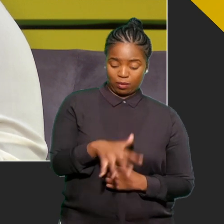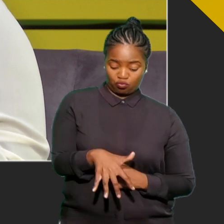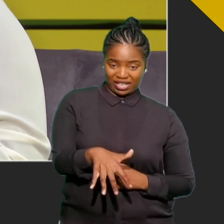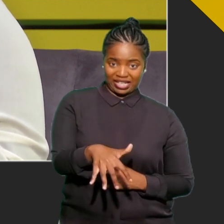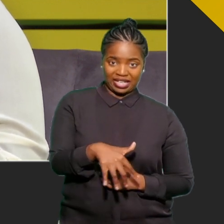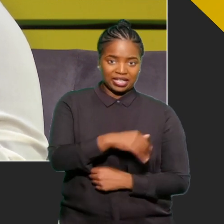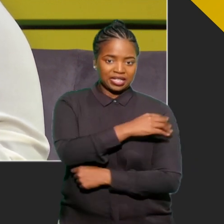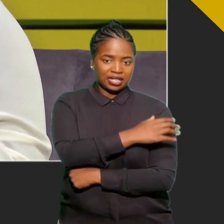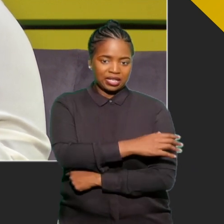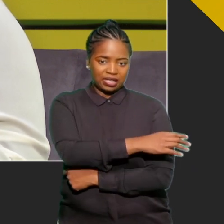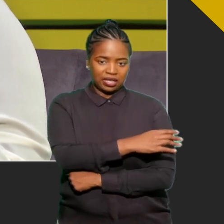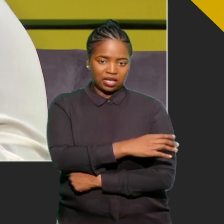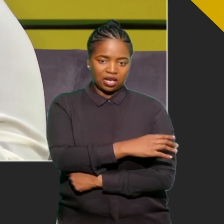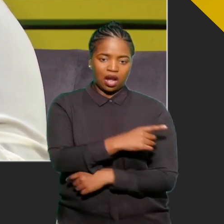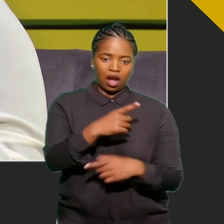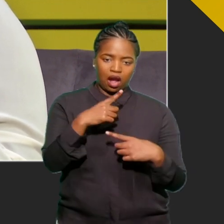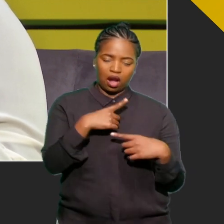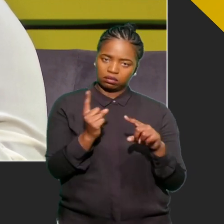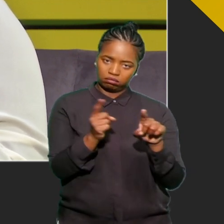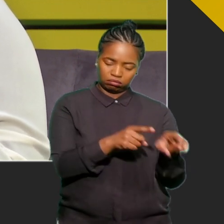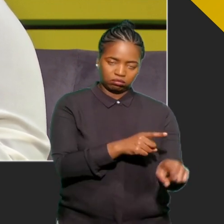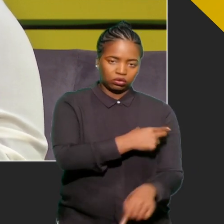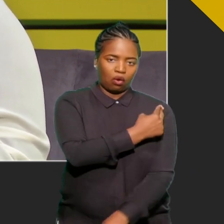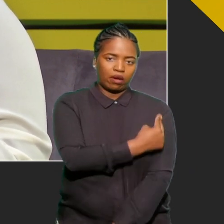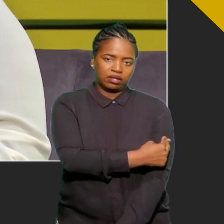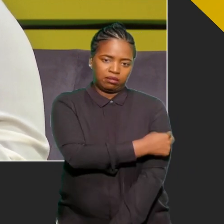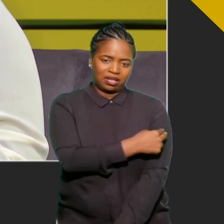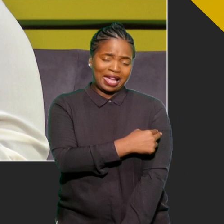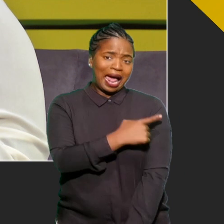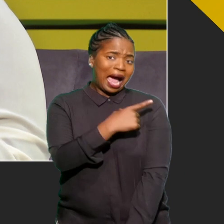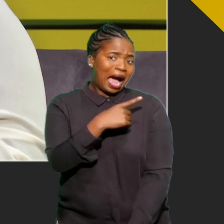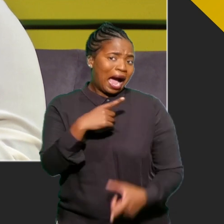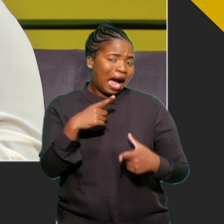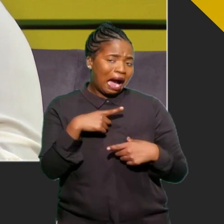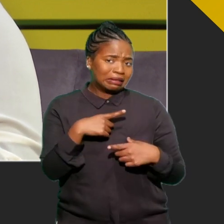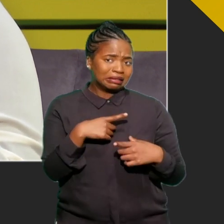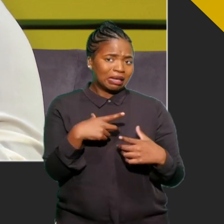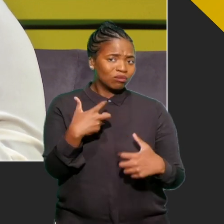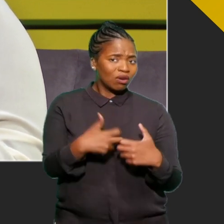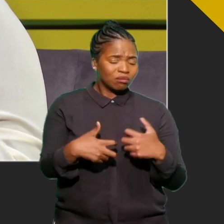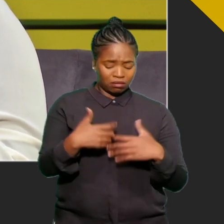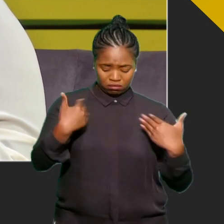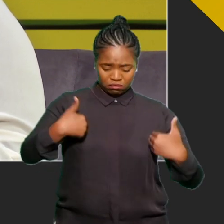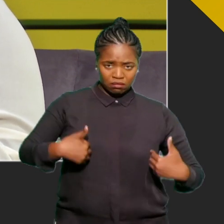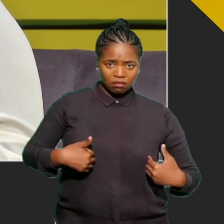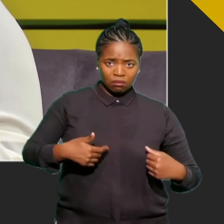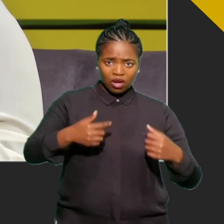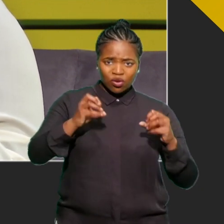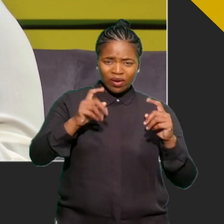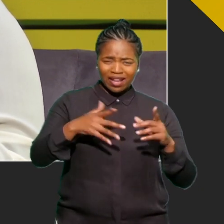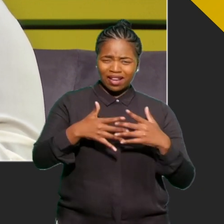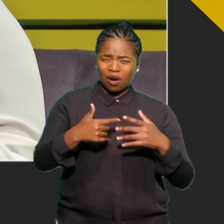the clinic, they are immediately taken through to a hospital. Okay. Just in case there are any complications, to check that there are any complications,